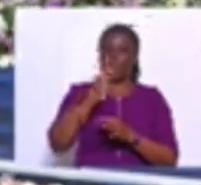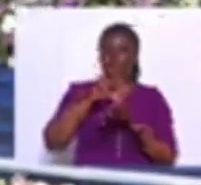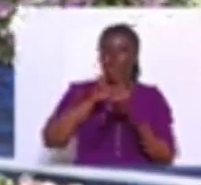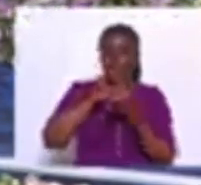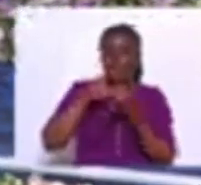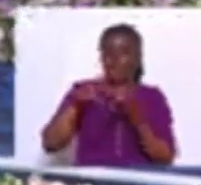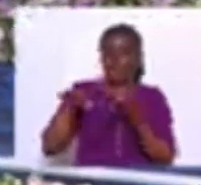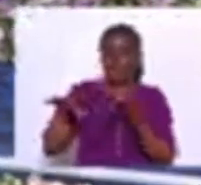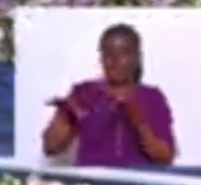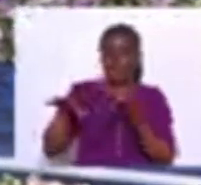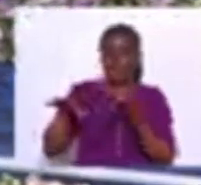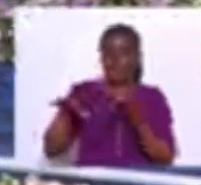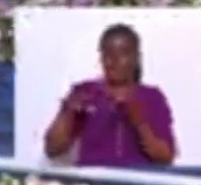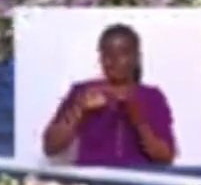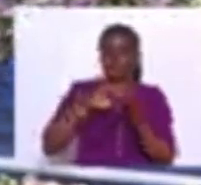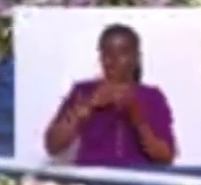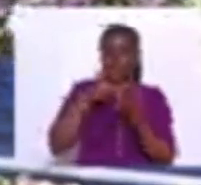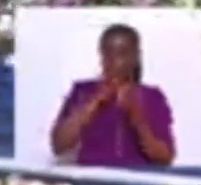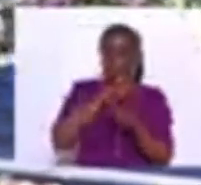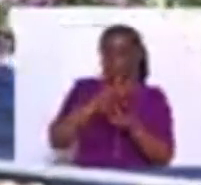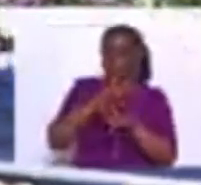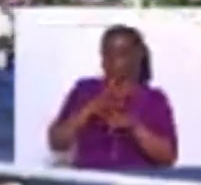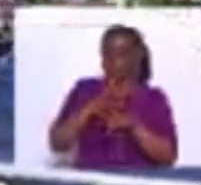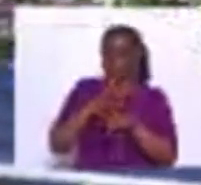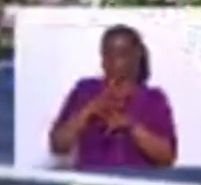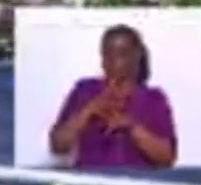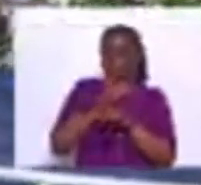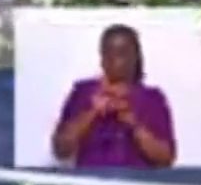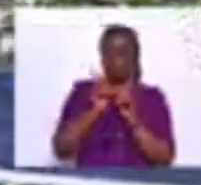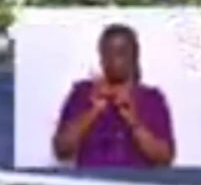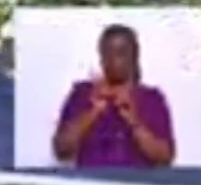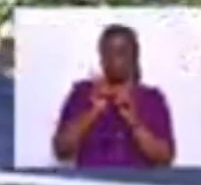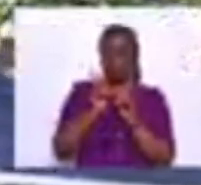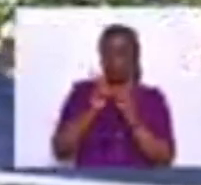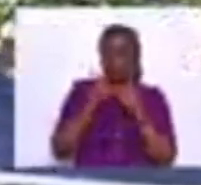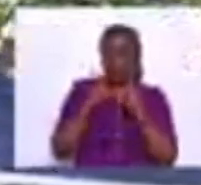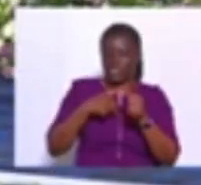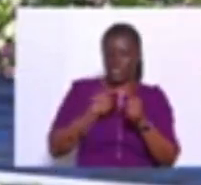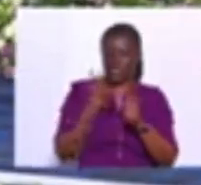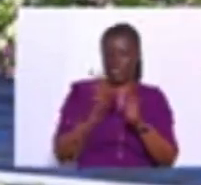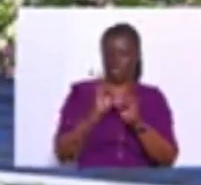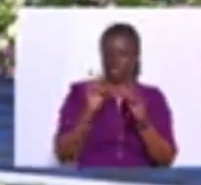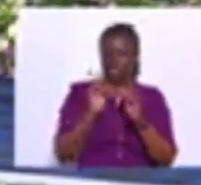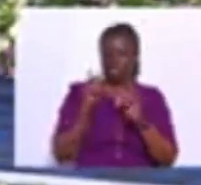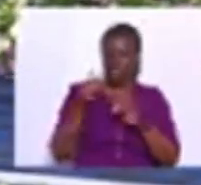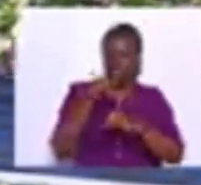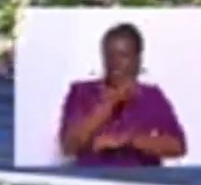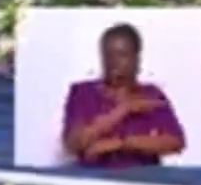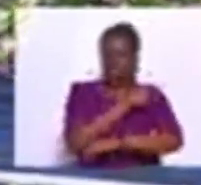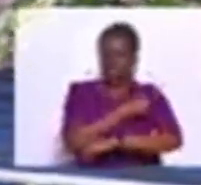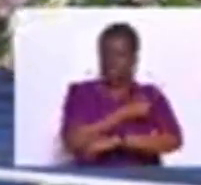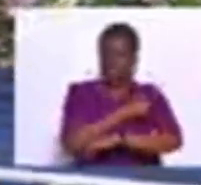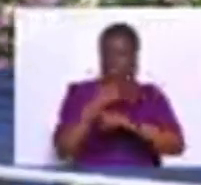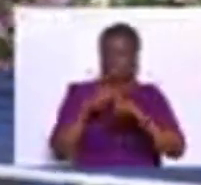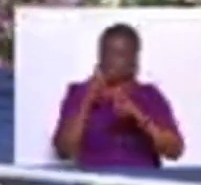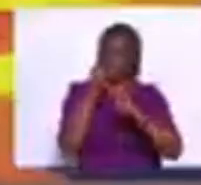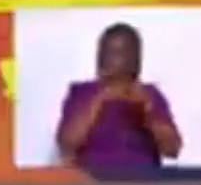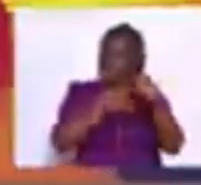So don't just think, oh, well, I'll just go it alone. Don't go it alone, get treatment. But be active in the